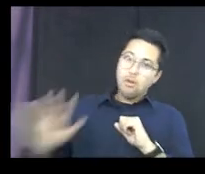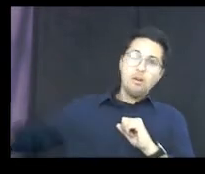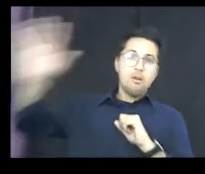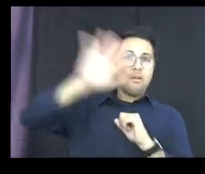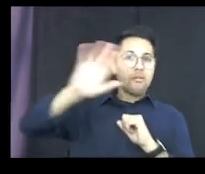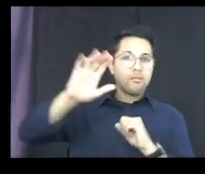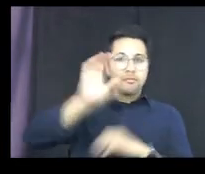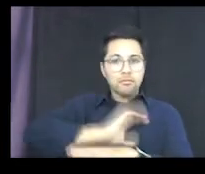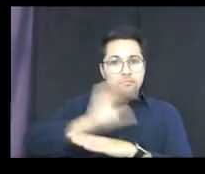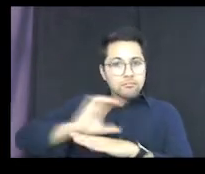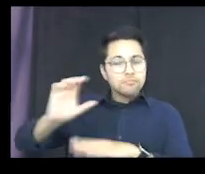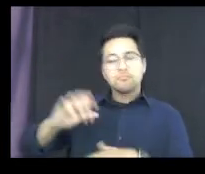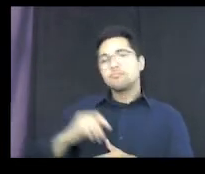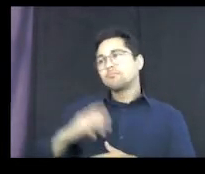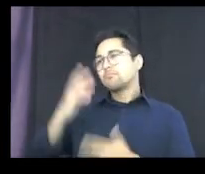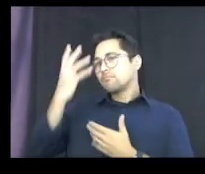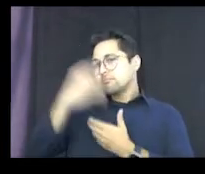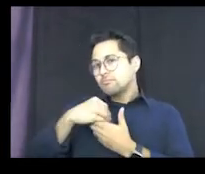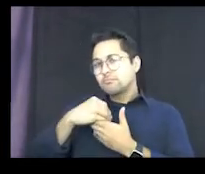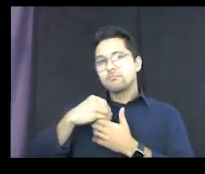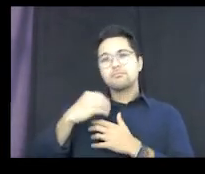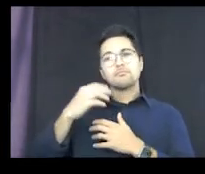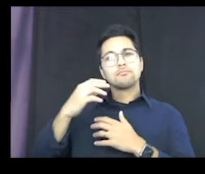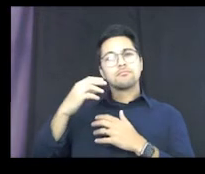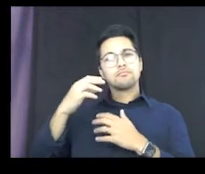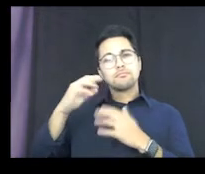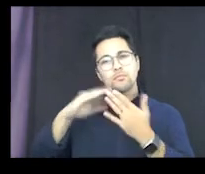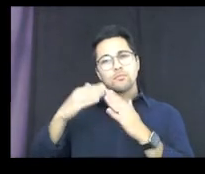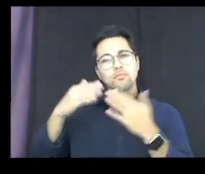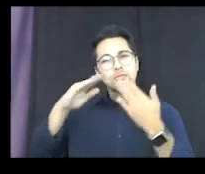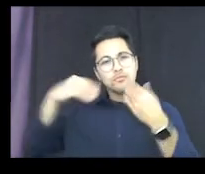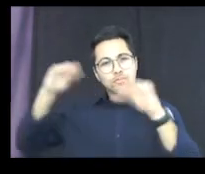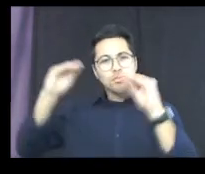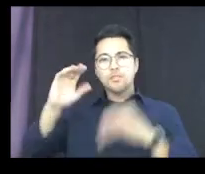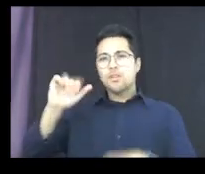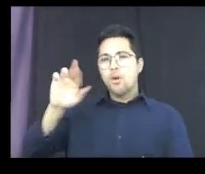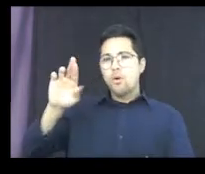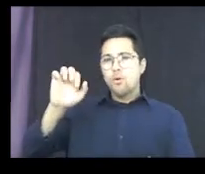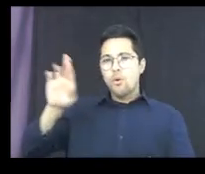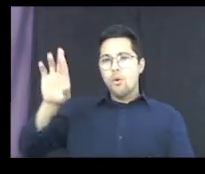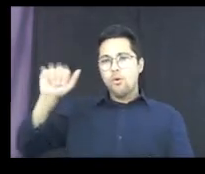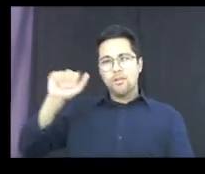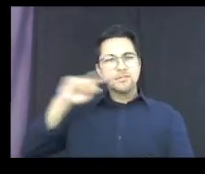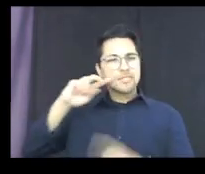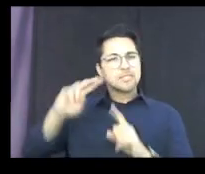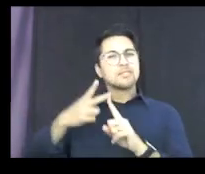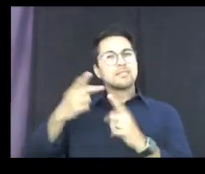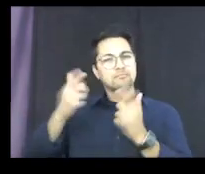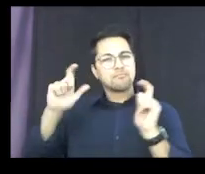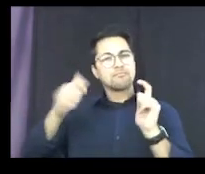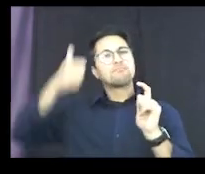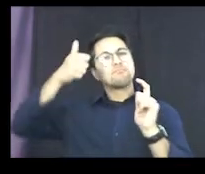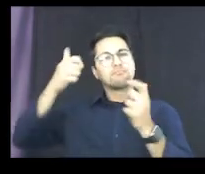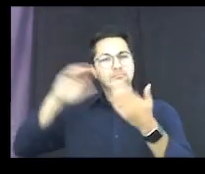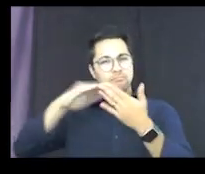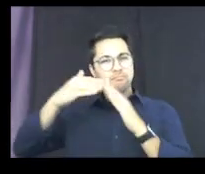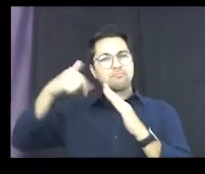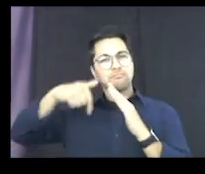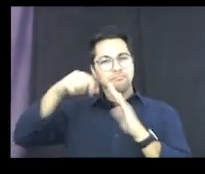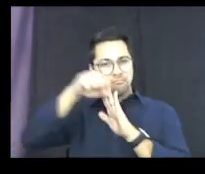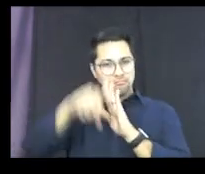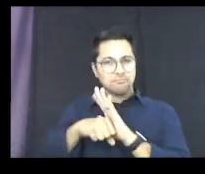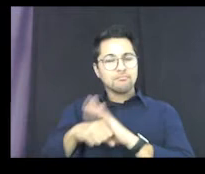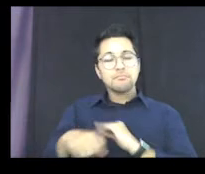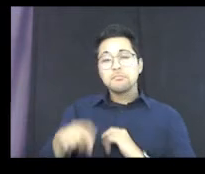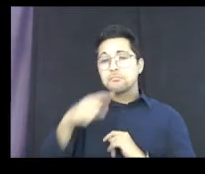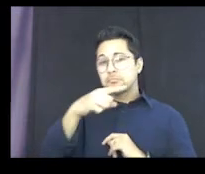It's the Autism Community Stores in Aurora, which is the second biggest city in the state of Colorado.